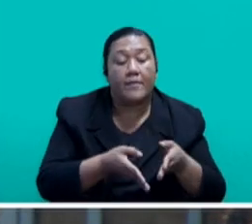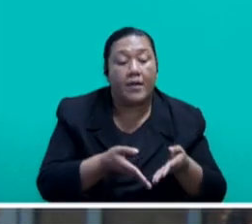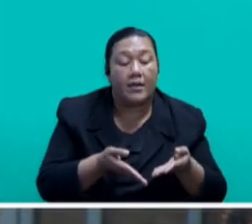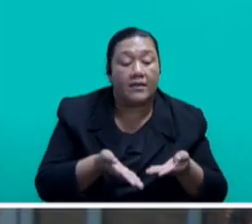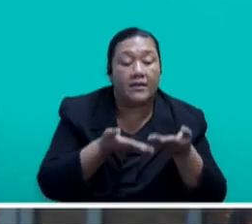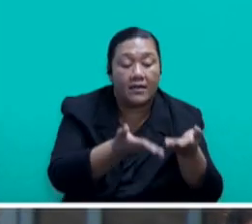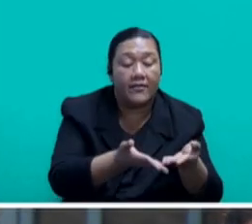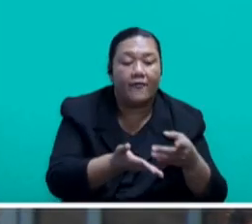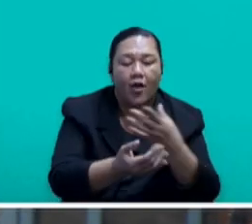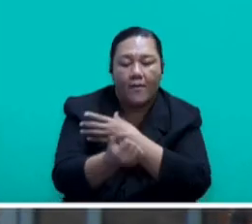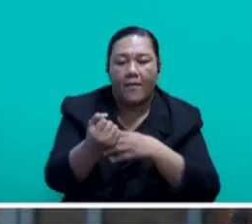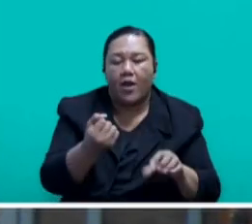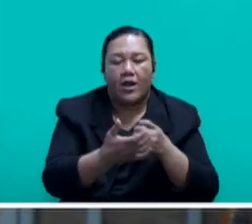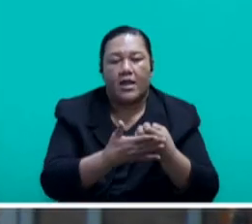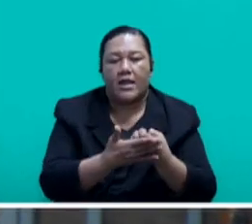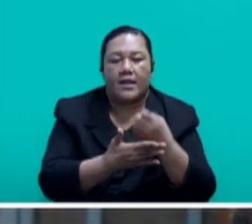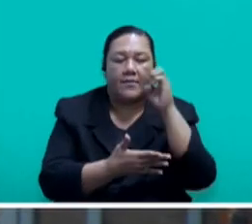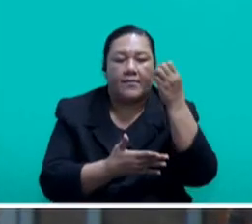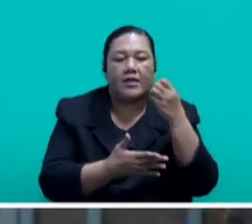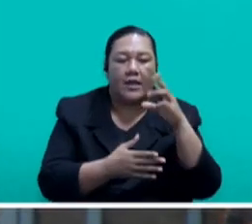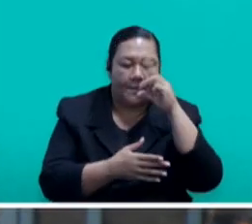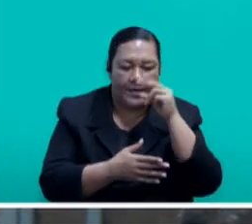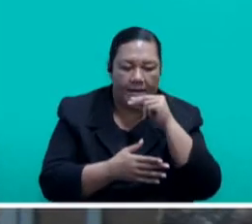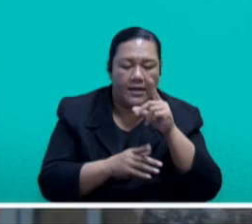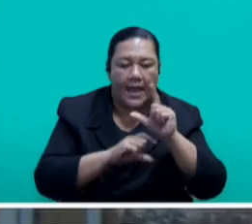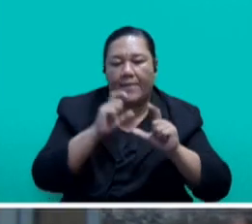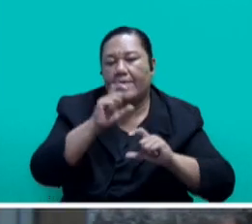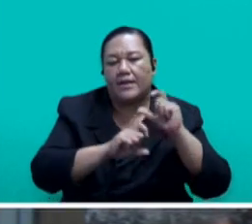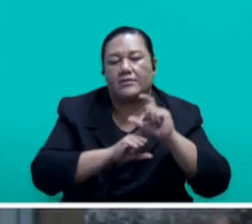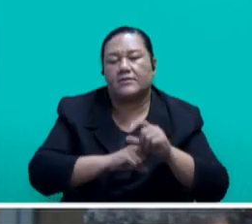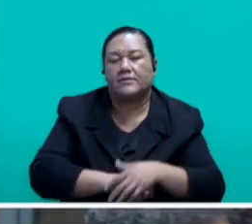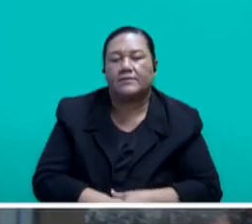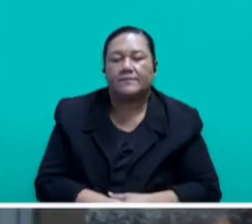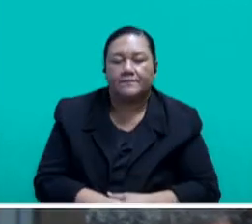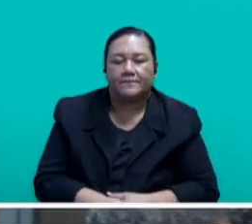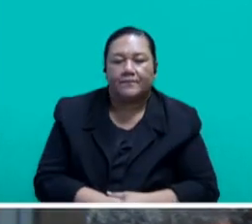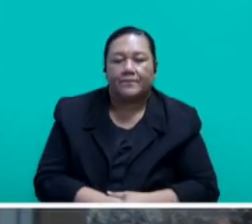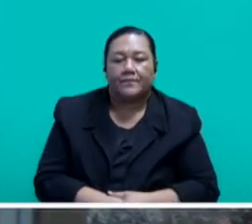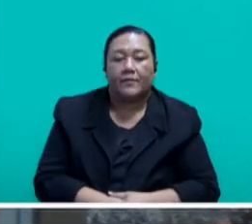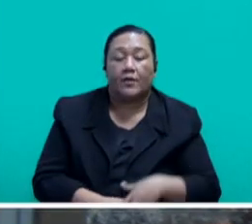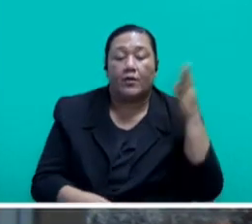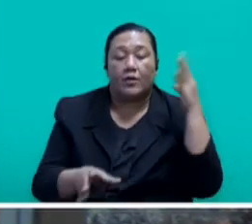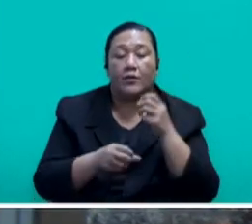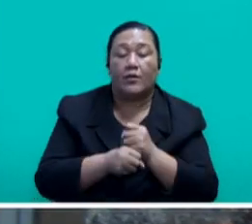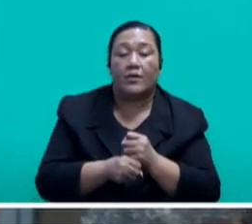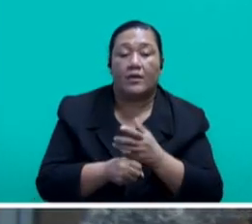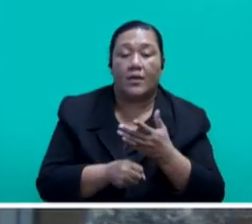empowering their economic capabilities. To conclude, Mr. Speaker, sir, I would like to conclude by